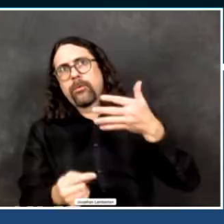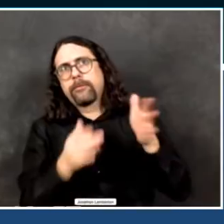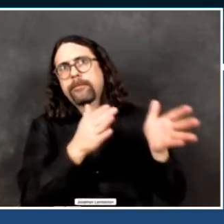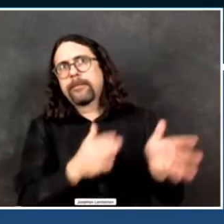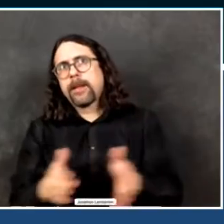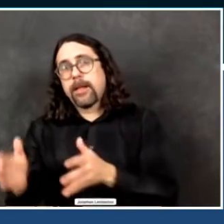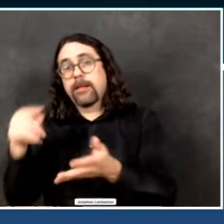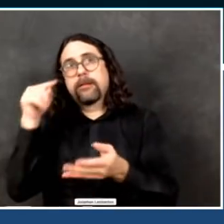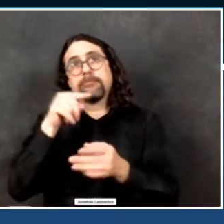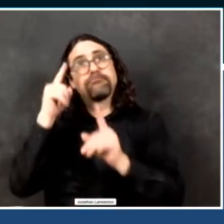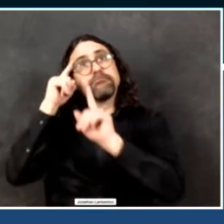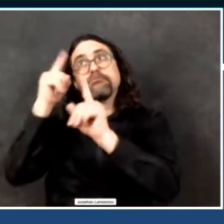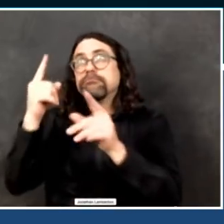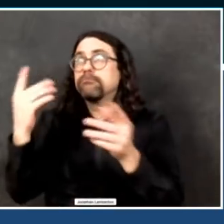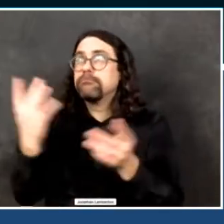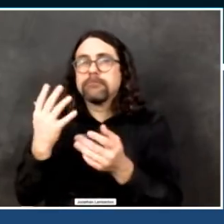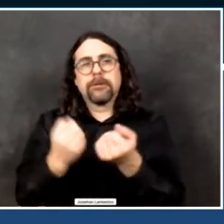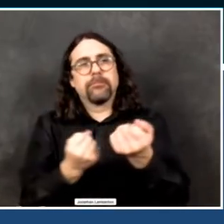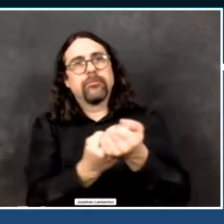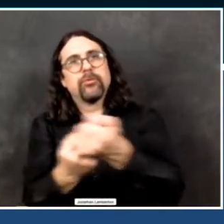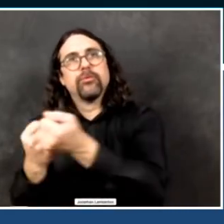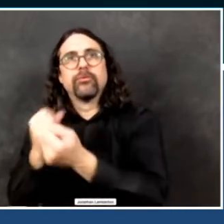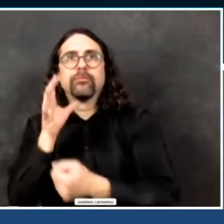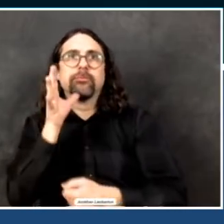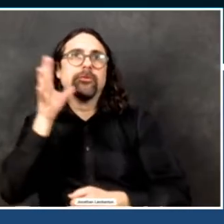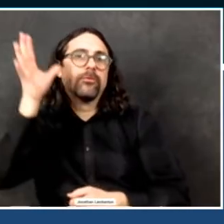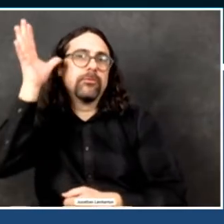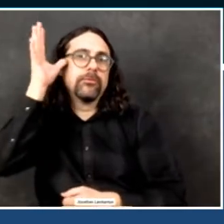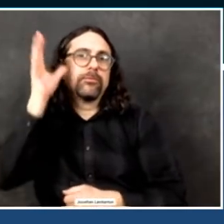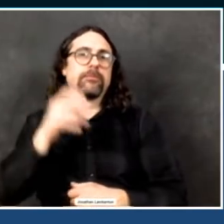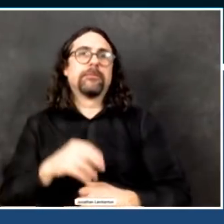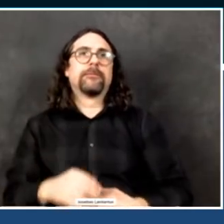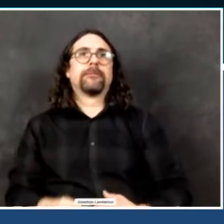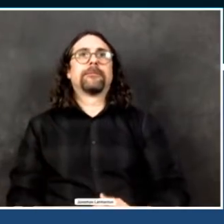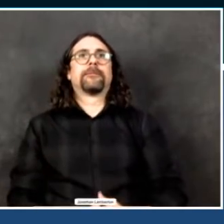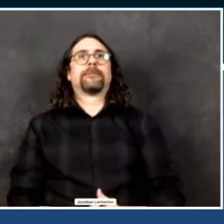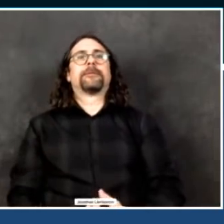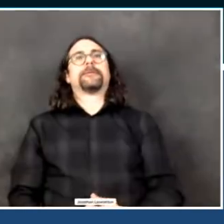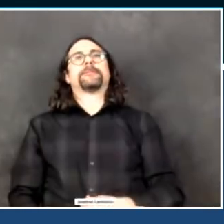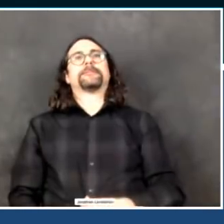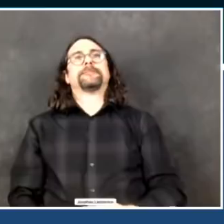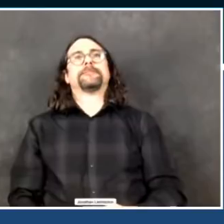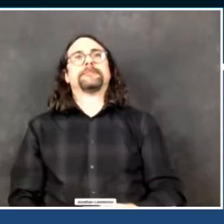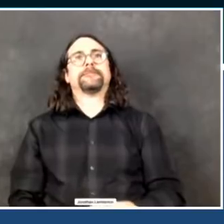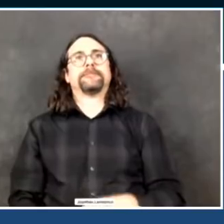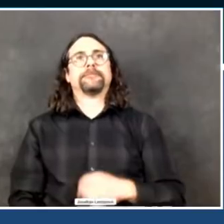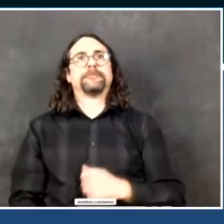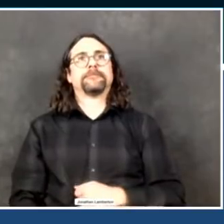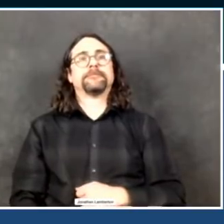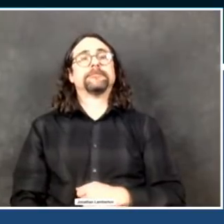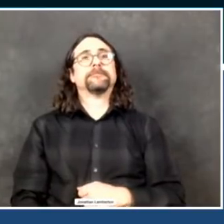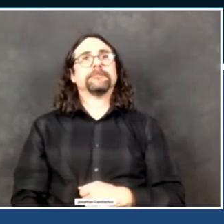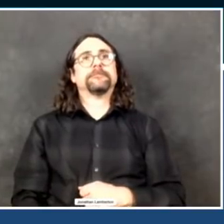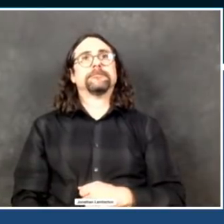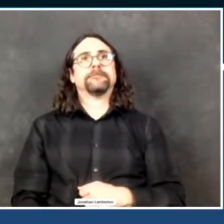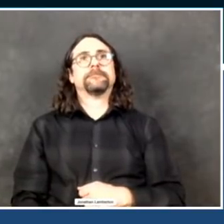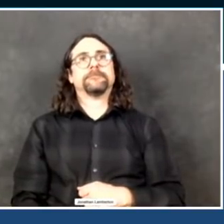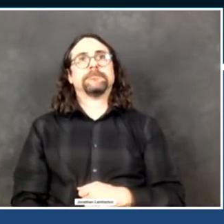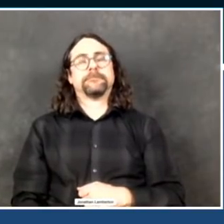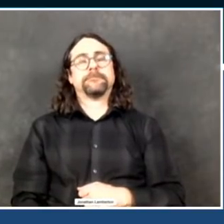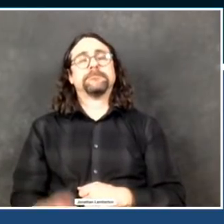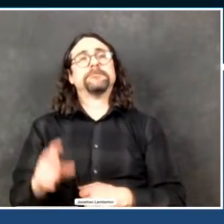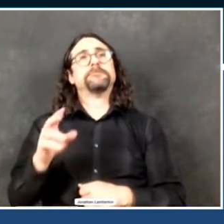reasons that Chancellor Kranz and I are confident in the decision we made is that we have had amazing partners working with